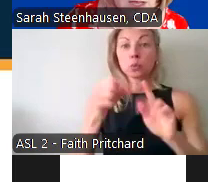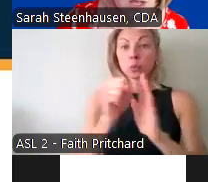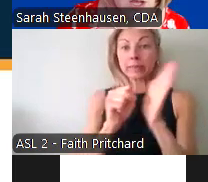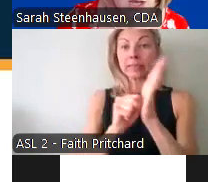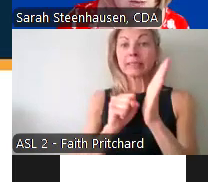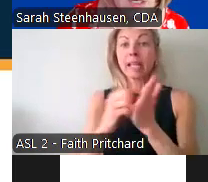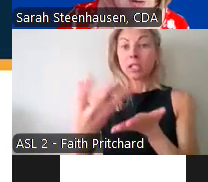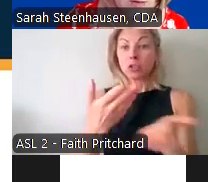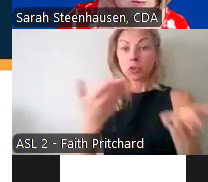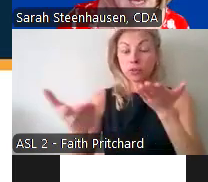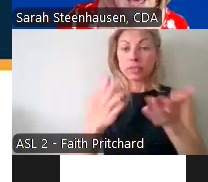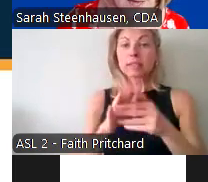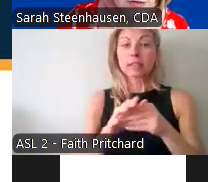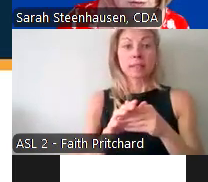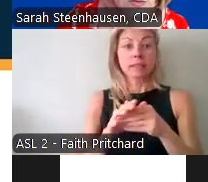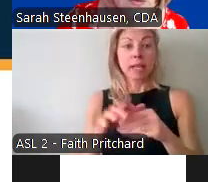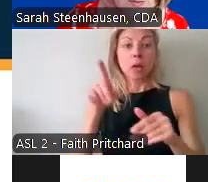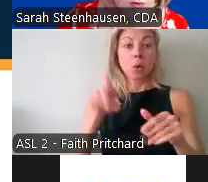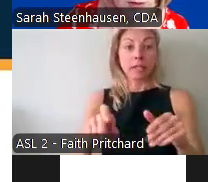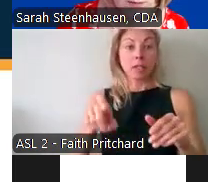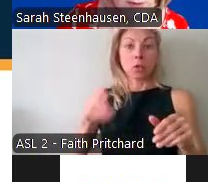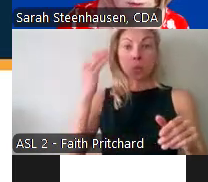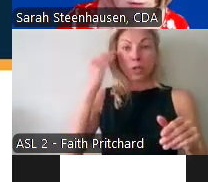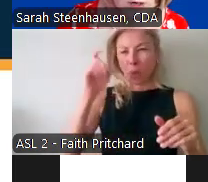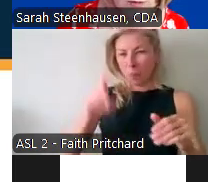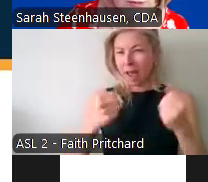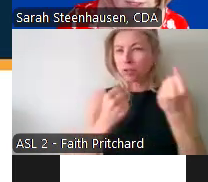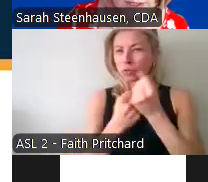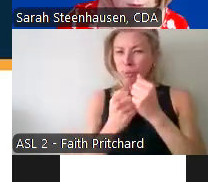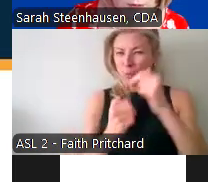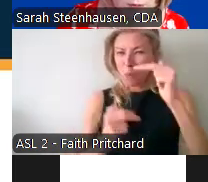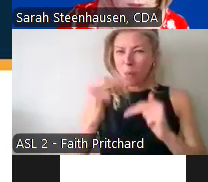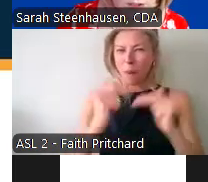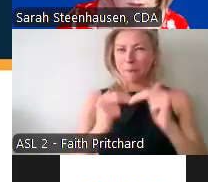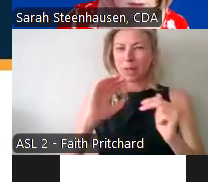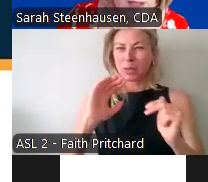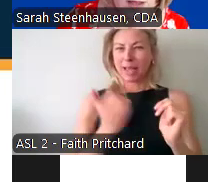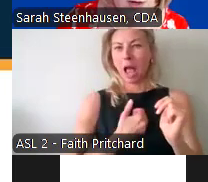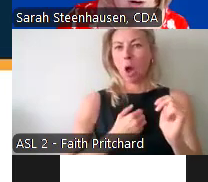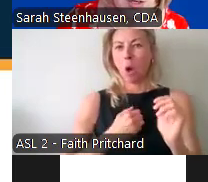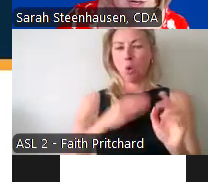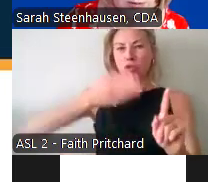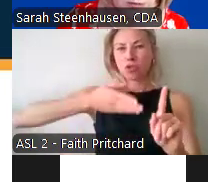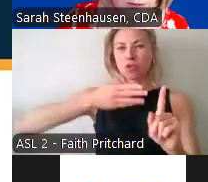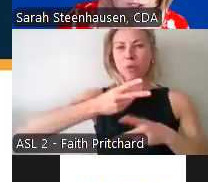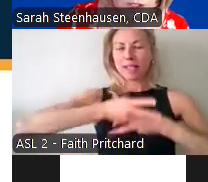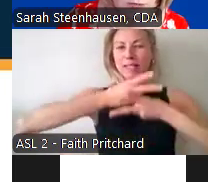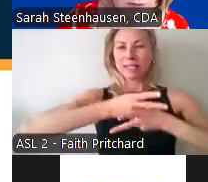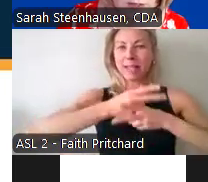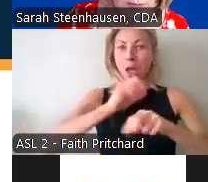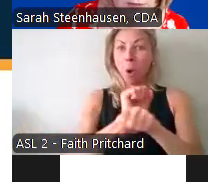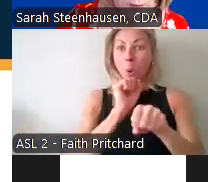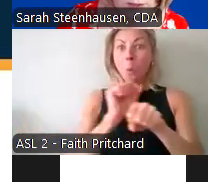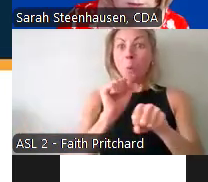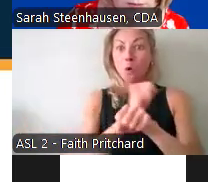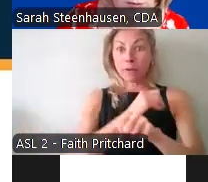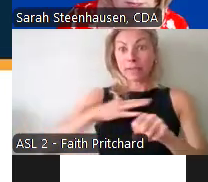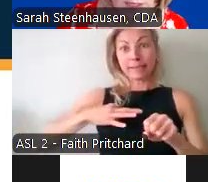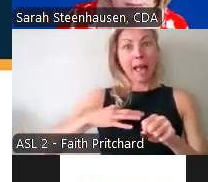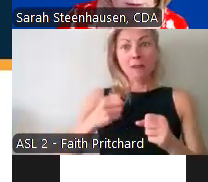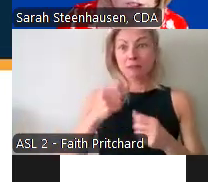system, we know that we have to support and build our direct care workforce. So there are a number of initiatives that